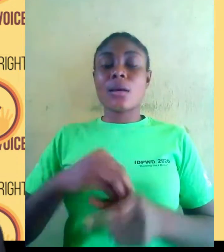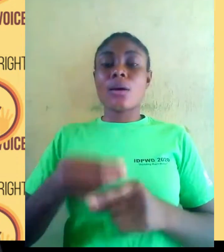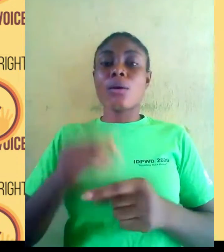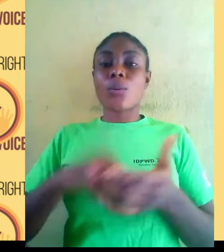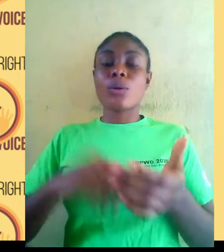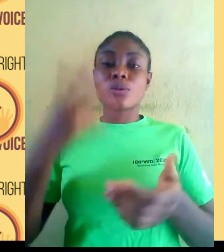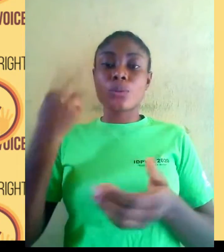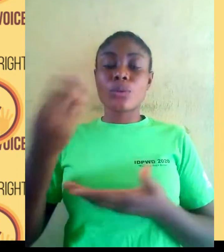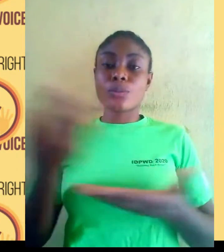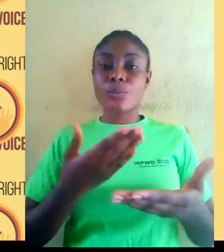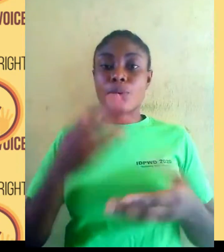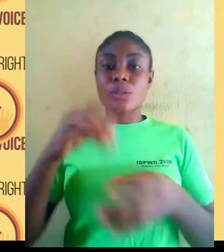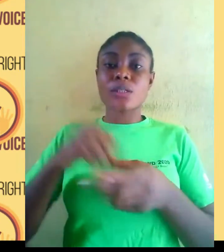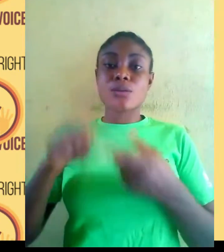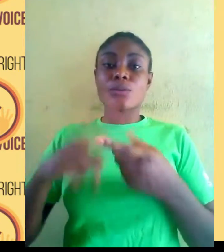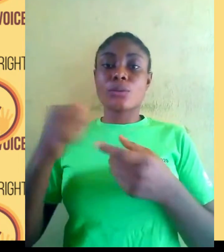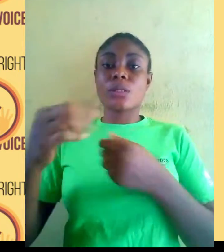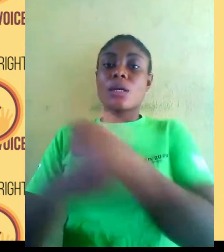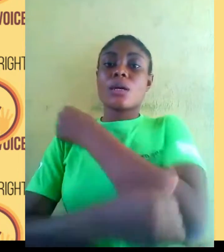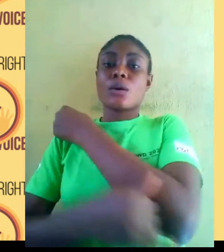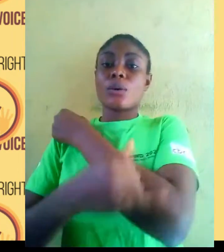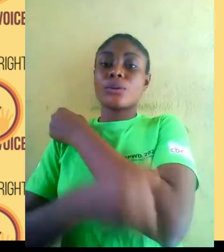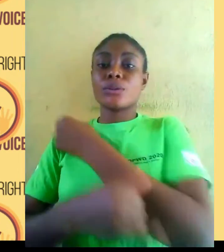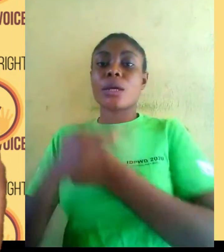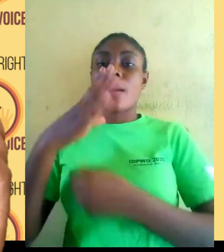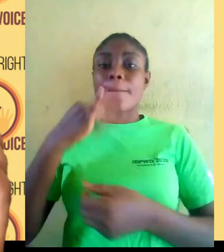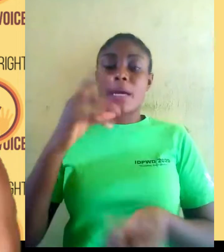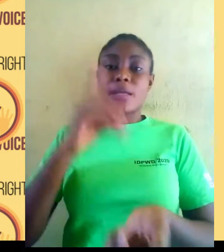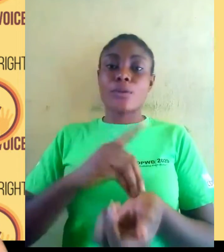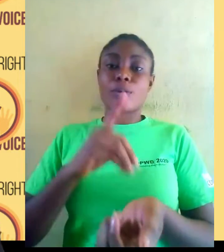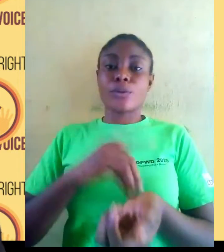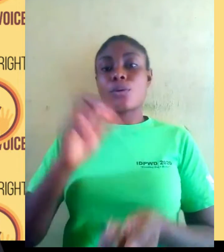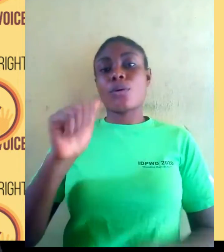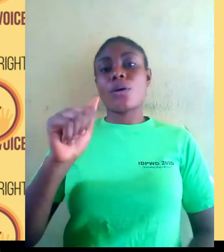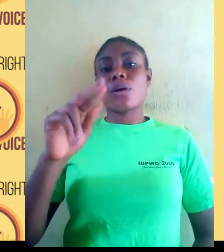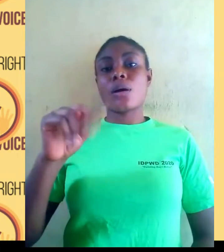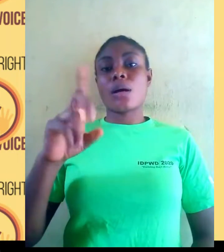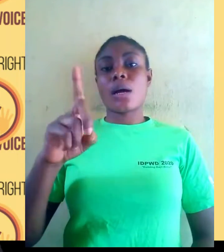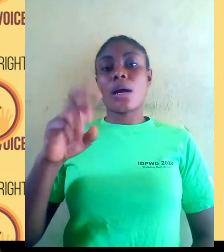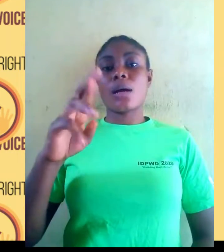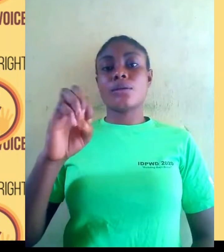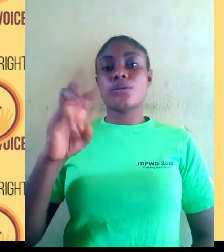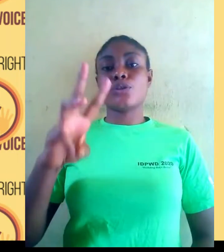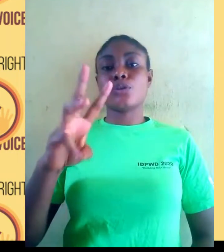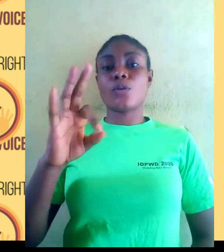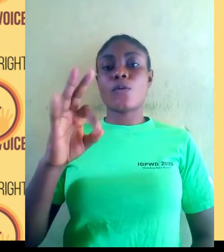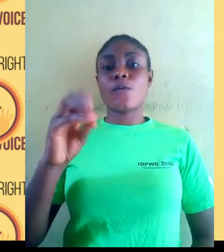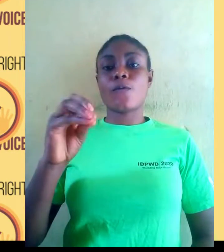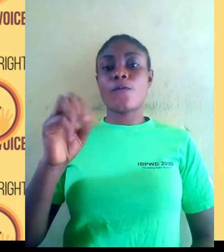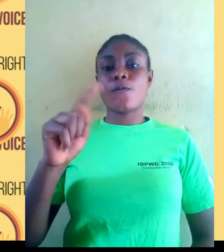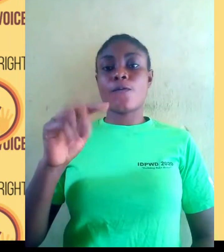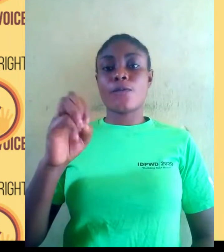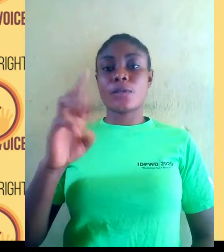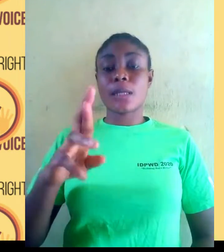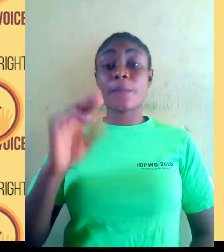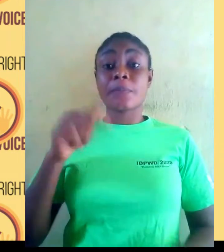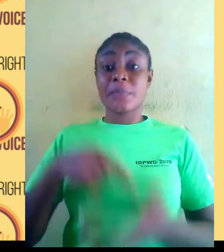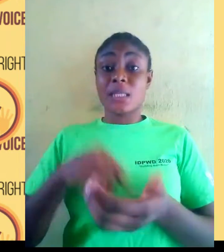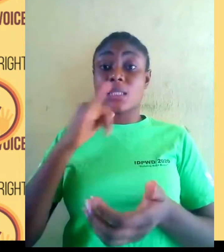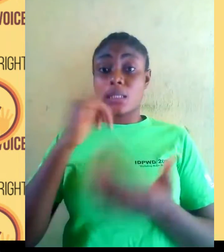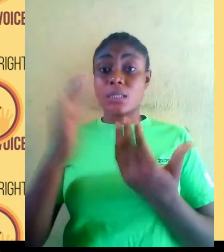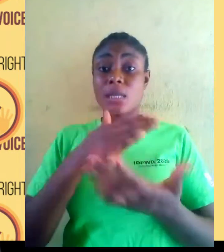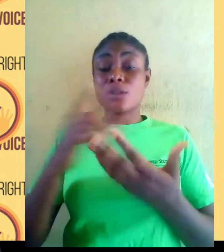into the country by Dr. Andrew Foster. So this is an issue we are looking at, which